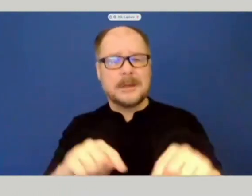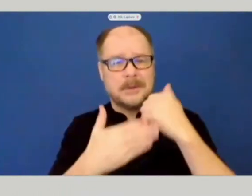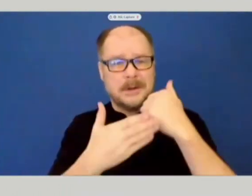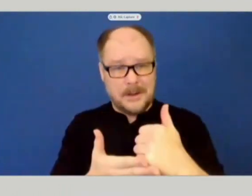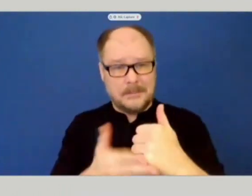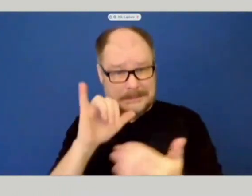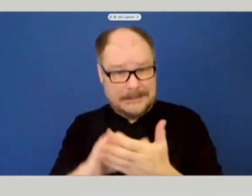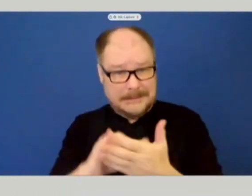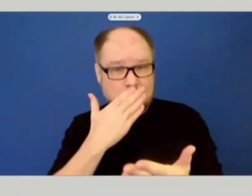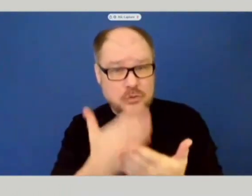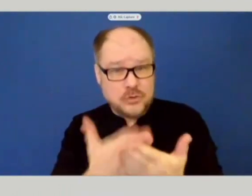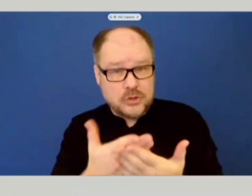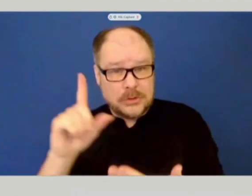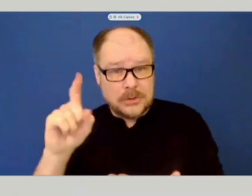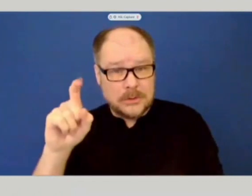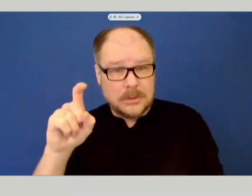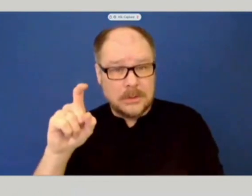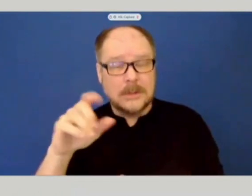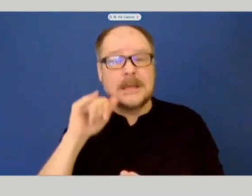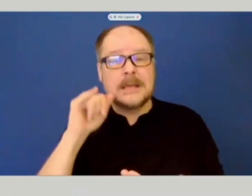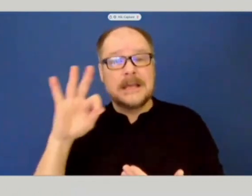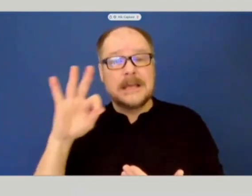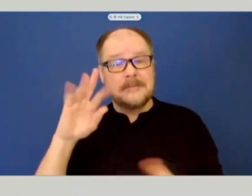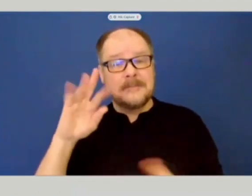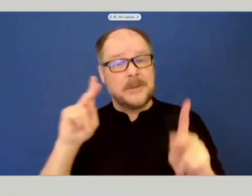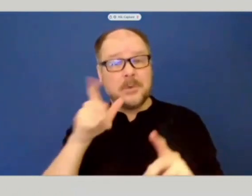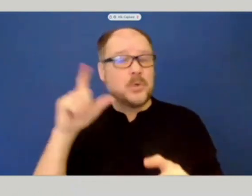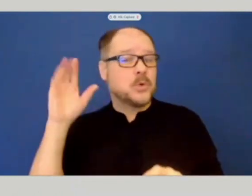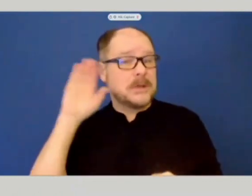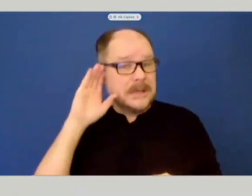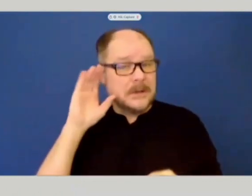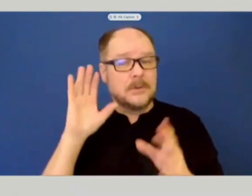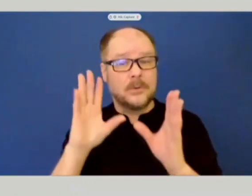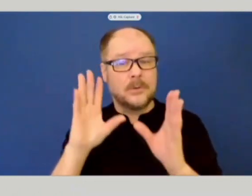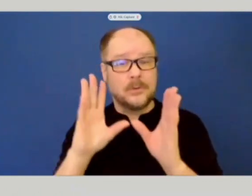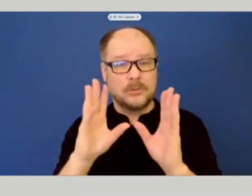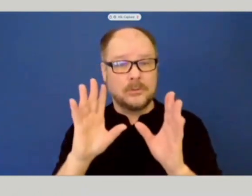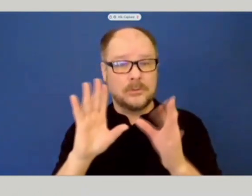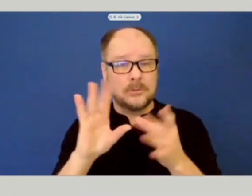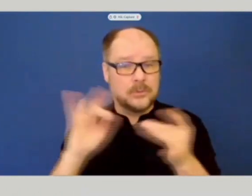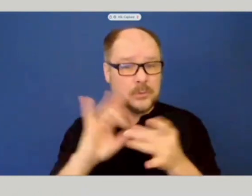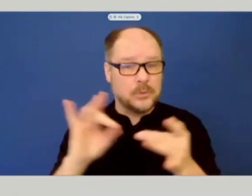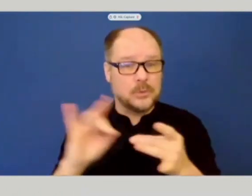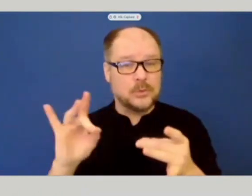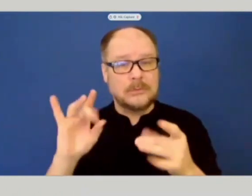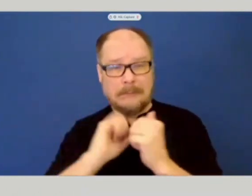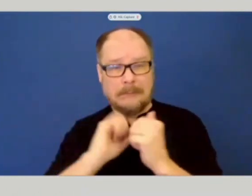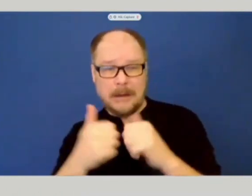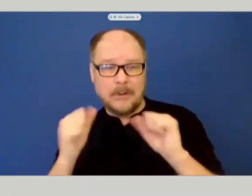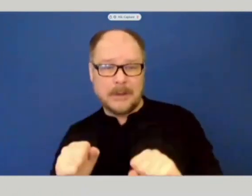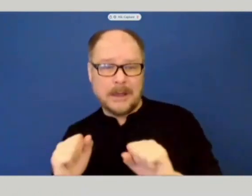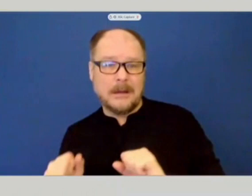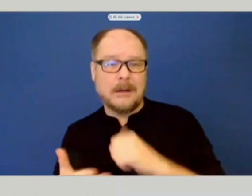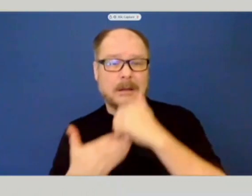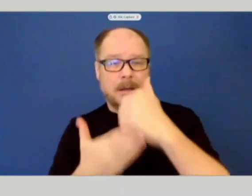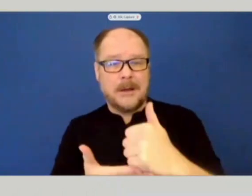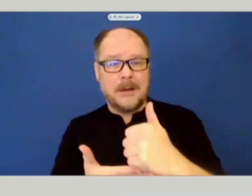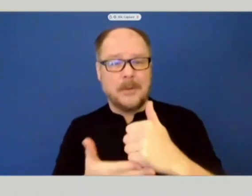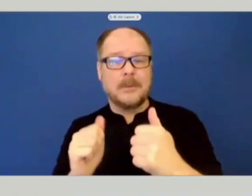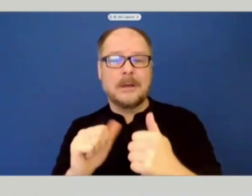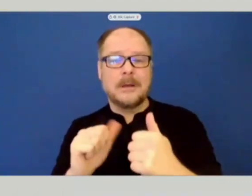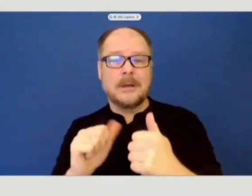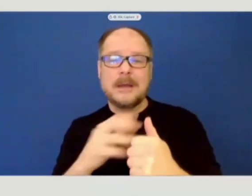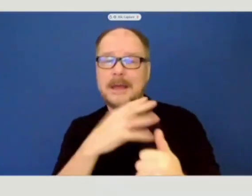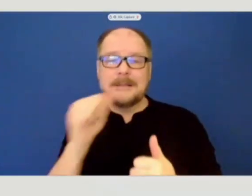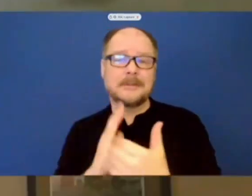so, what can people who are hearing this do without getting in the way? So, you know, in the event that we would have